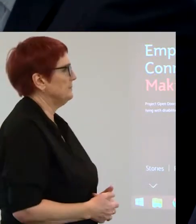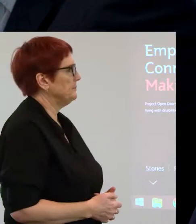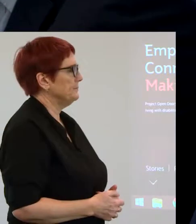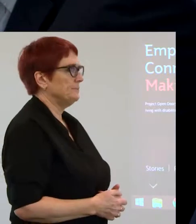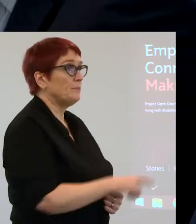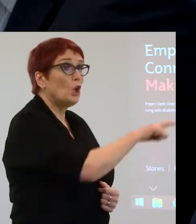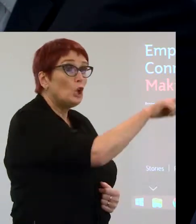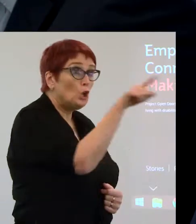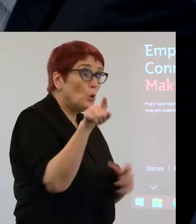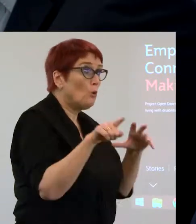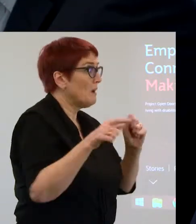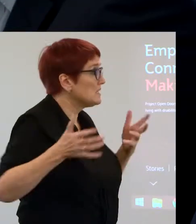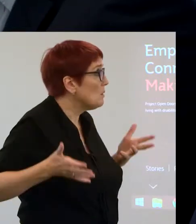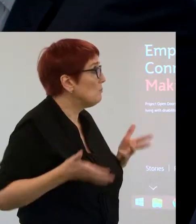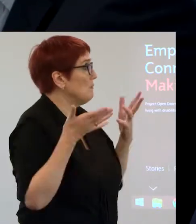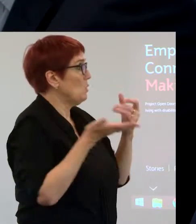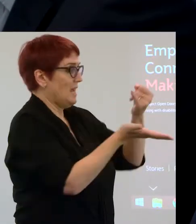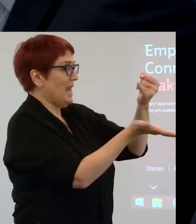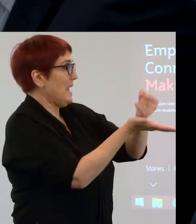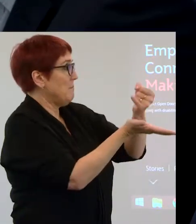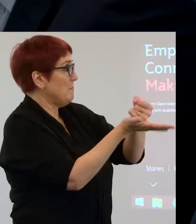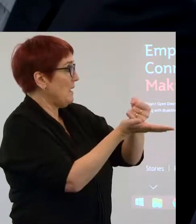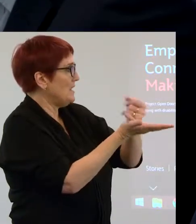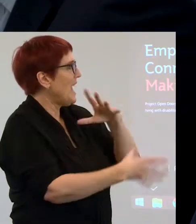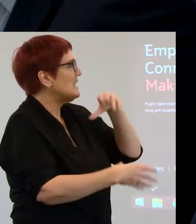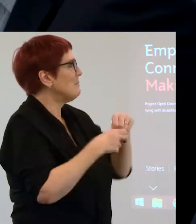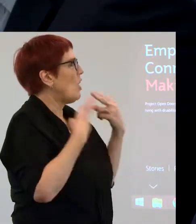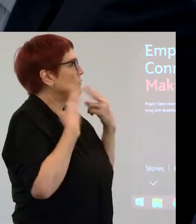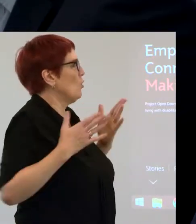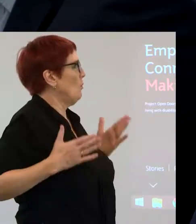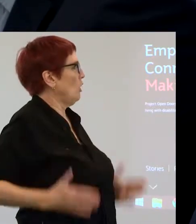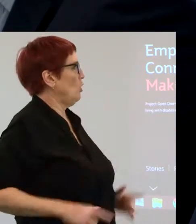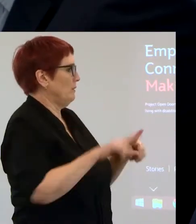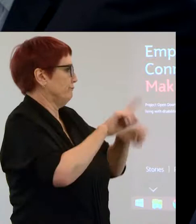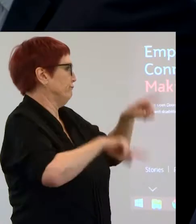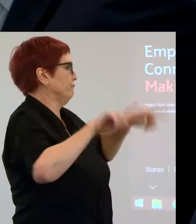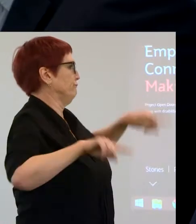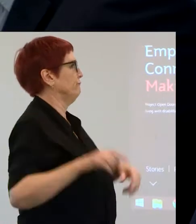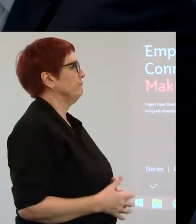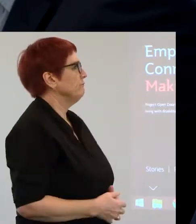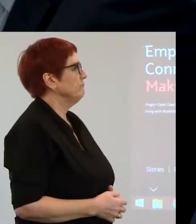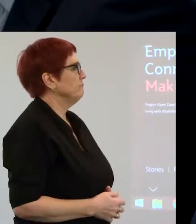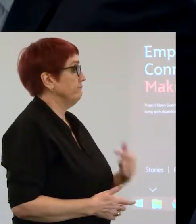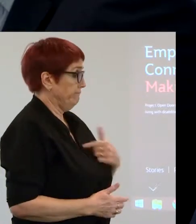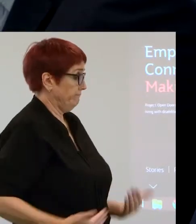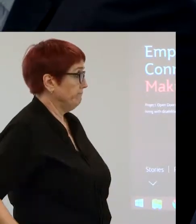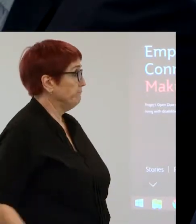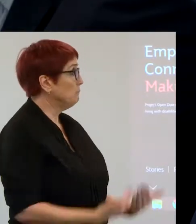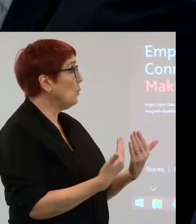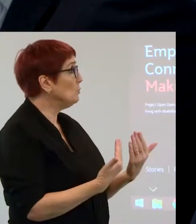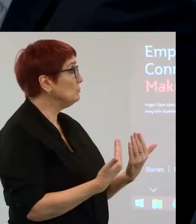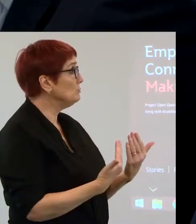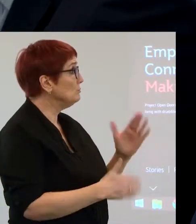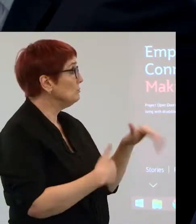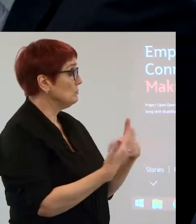You have to promote impairment as part of the human condition. From the time we are born to the